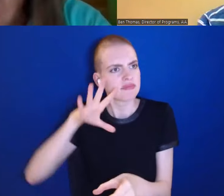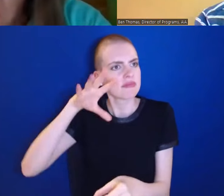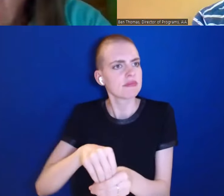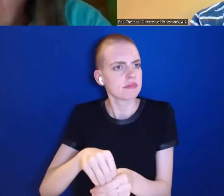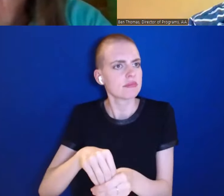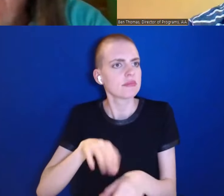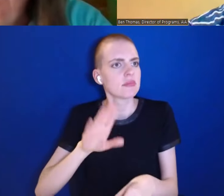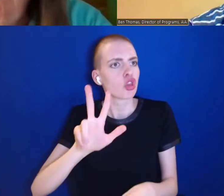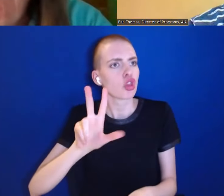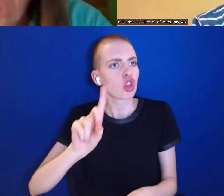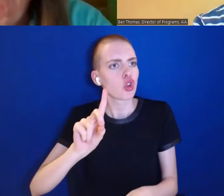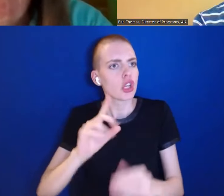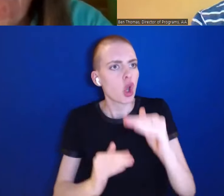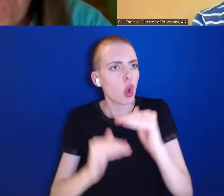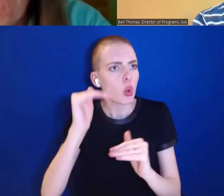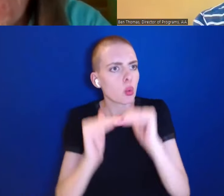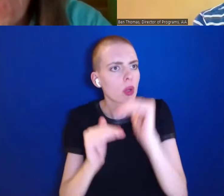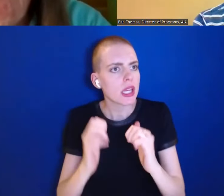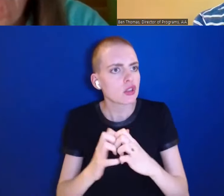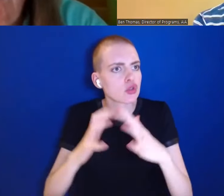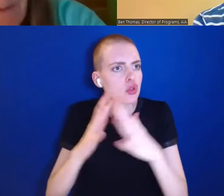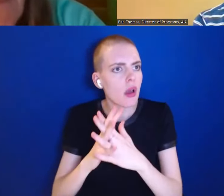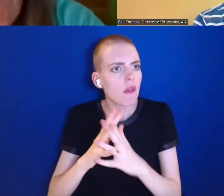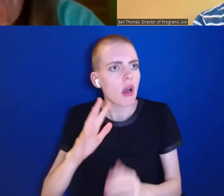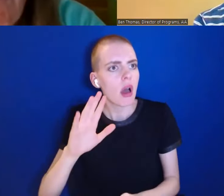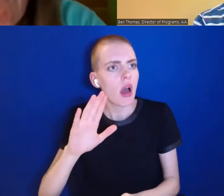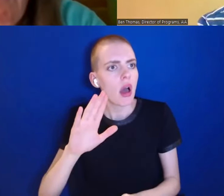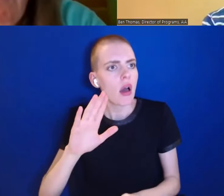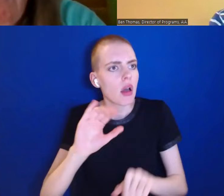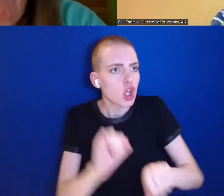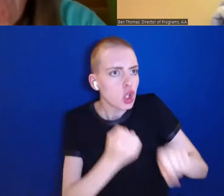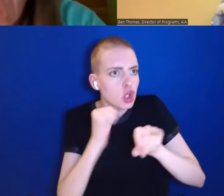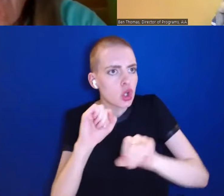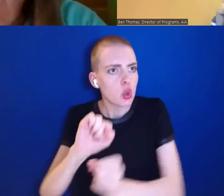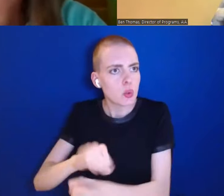of Gulf Coast dugout canoes. And they were wondering about